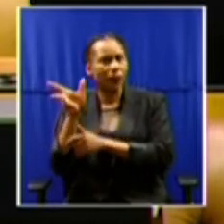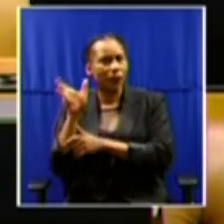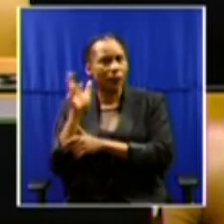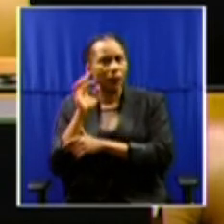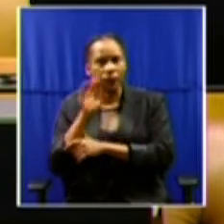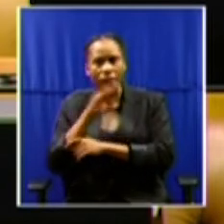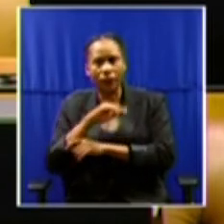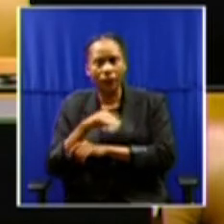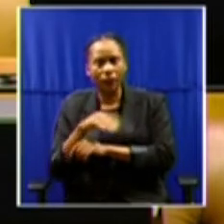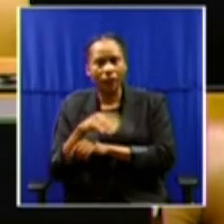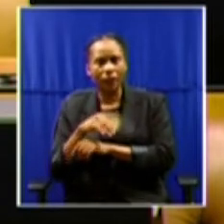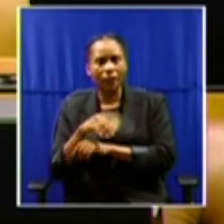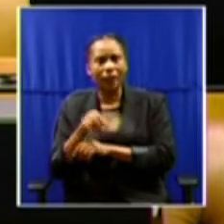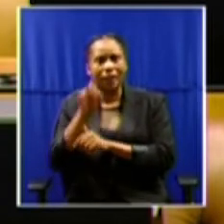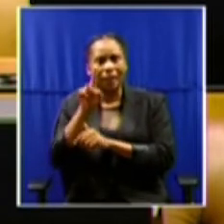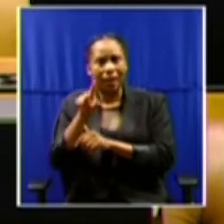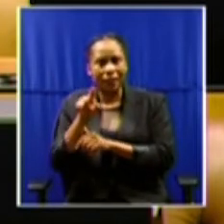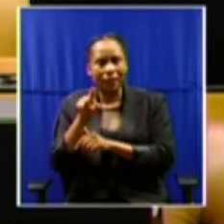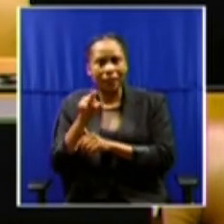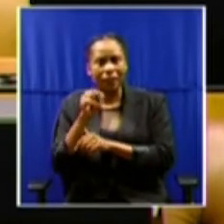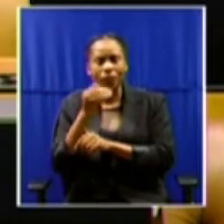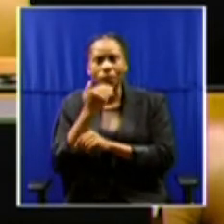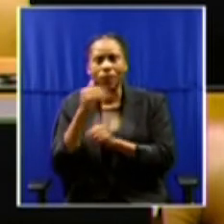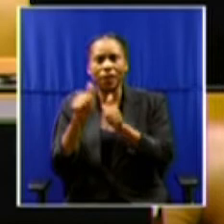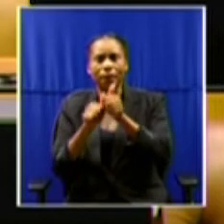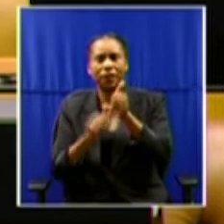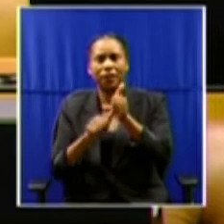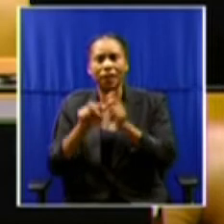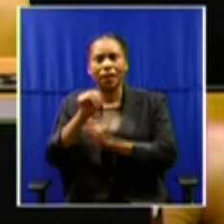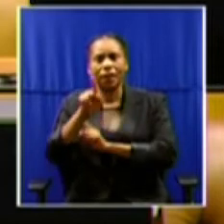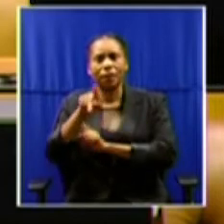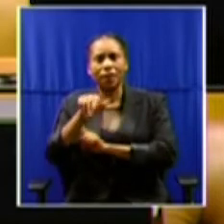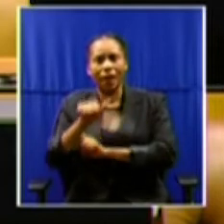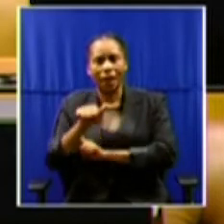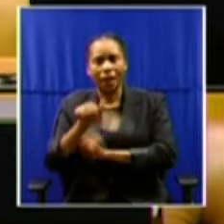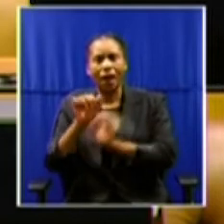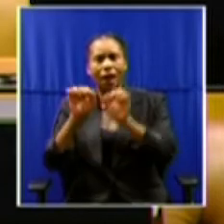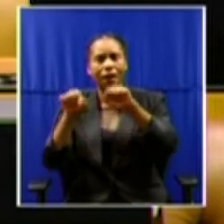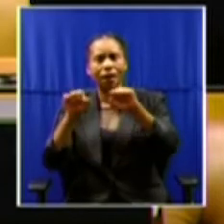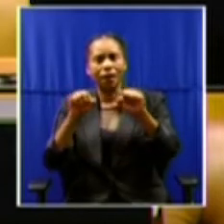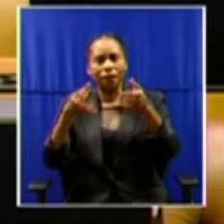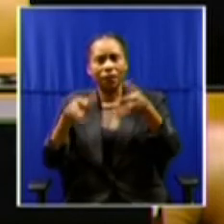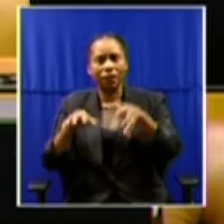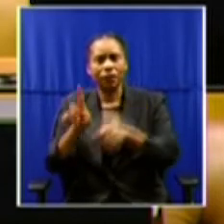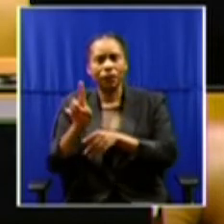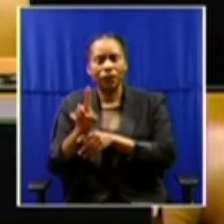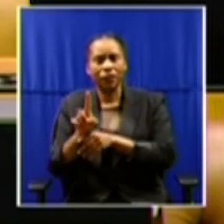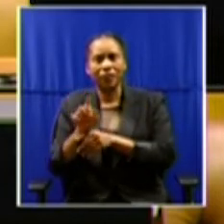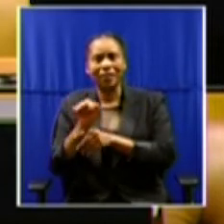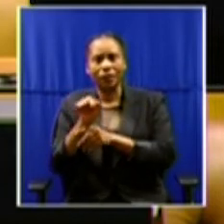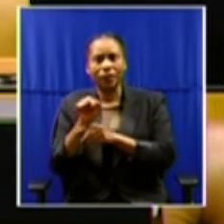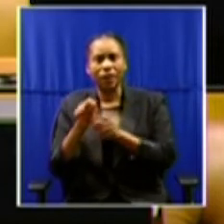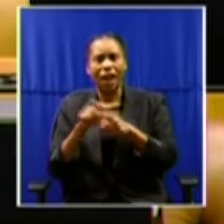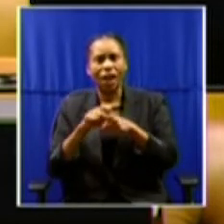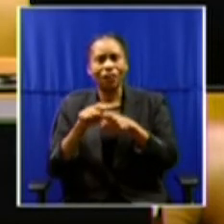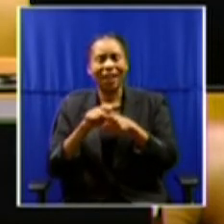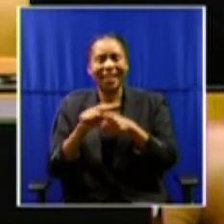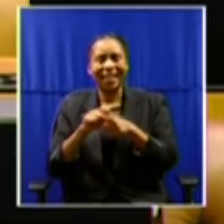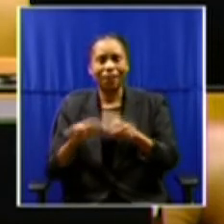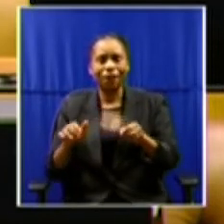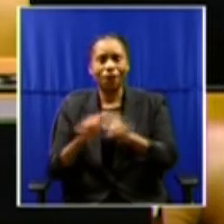the Deputy NPA, have agreed that we are training the